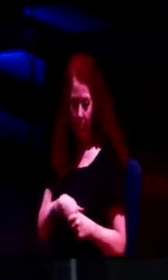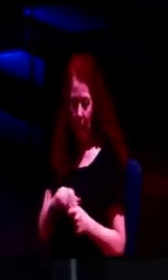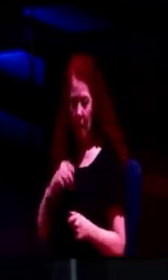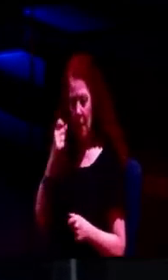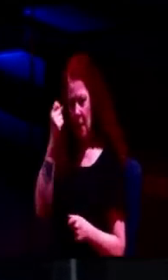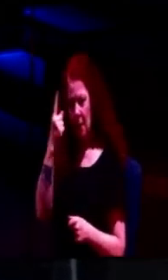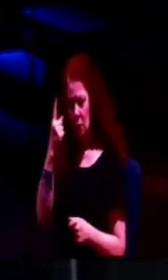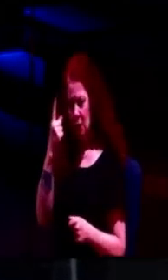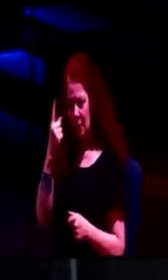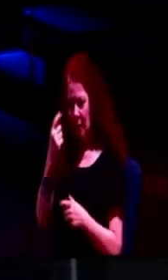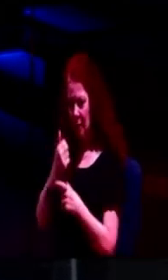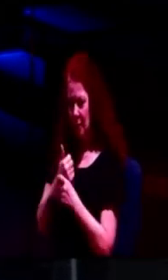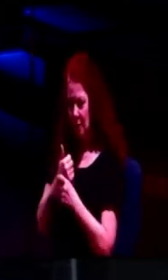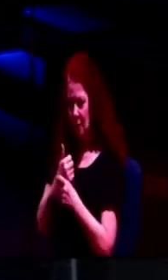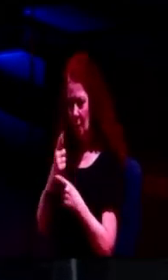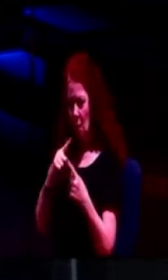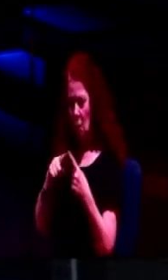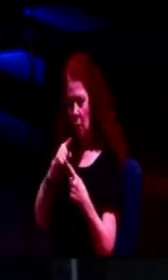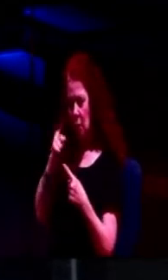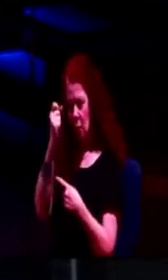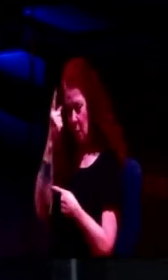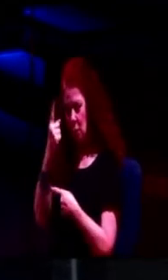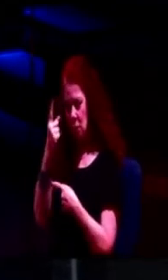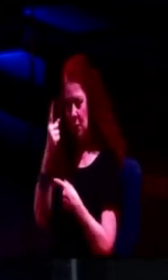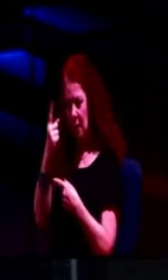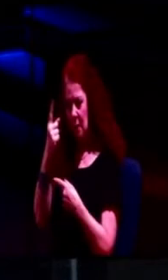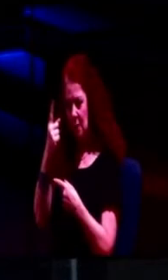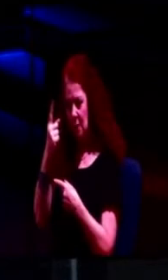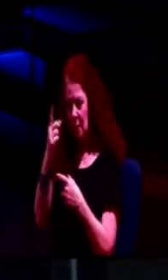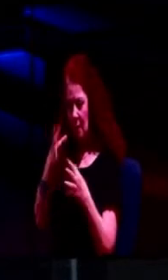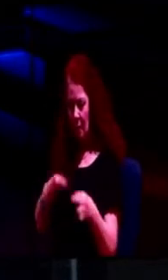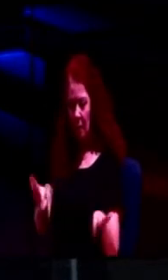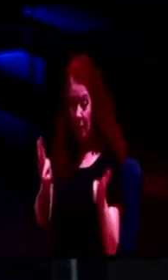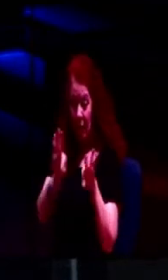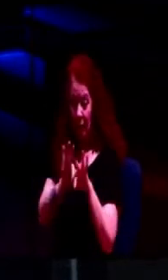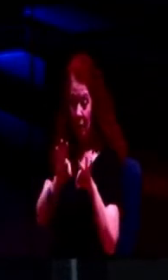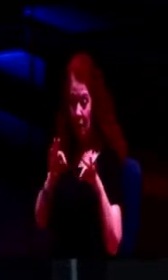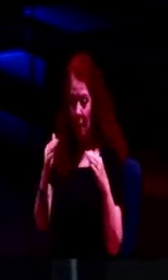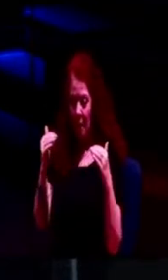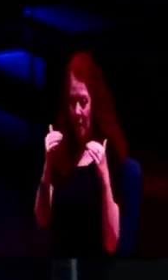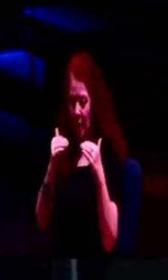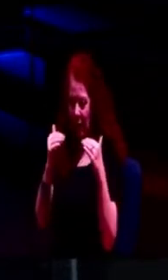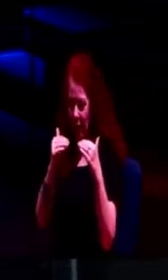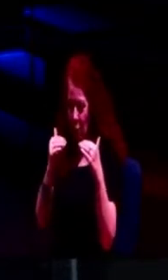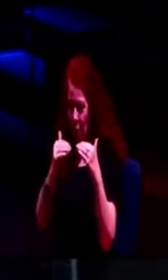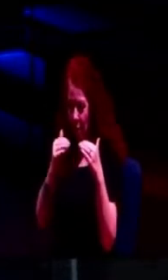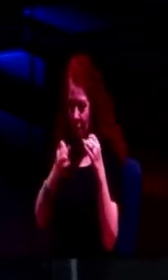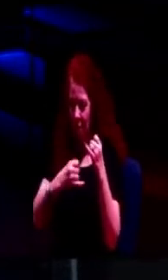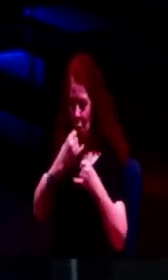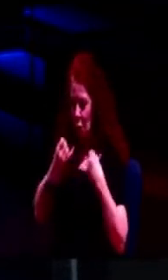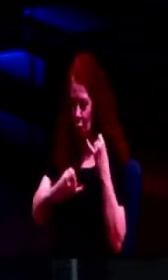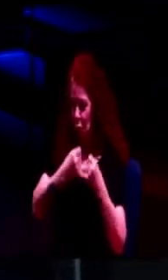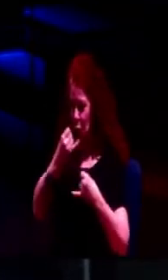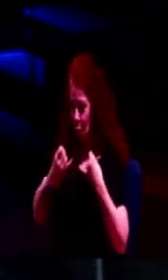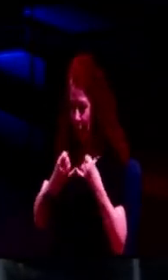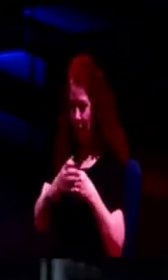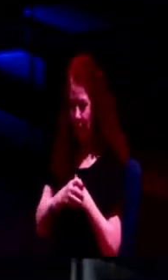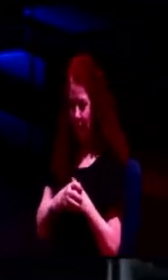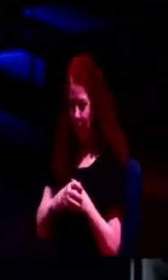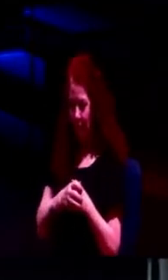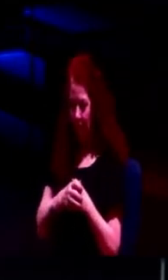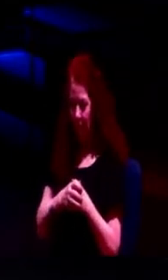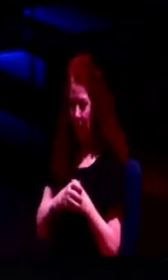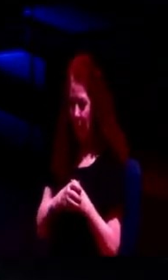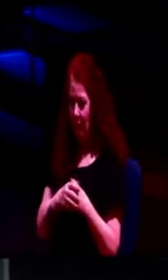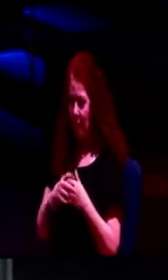Understand, and here's the other thing. When you understand the value, it equals joy. You think that guy was stoked when he realized what